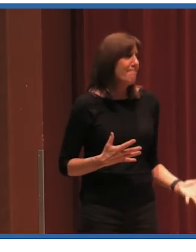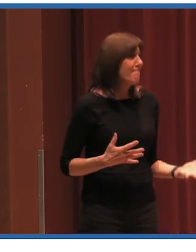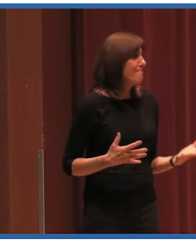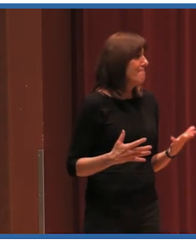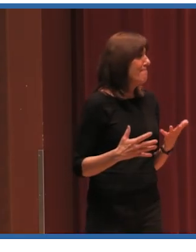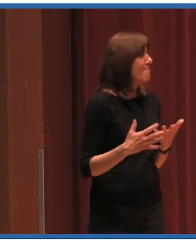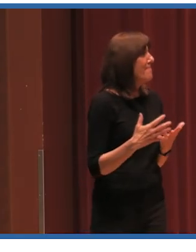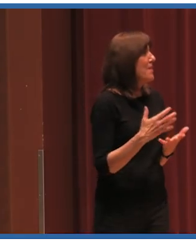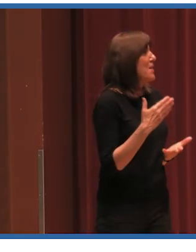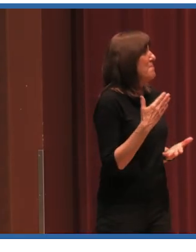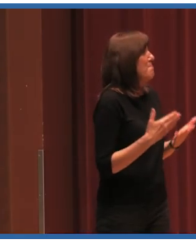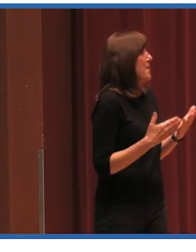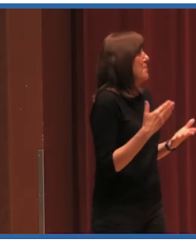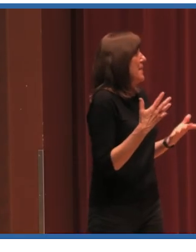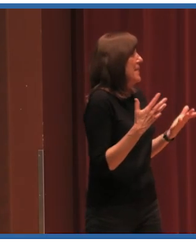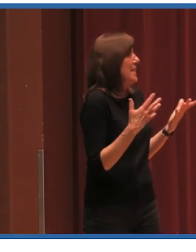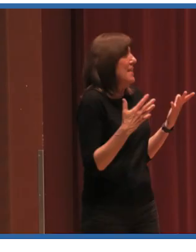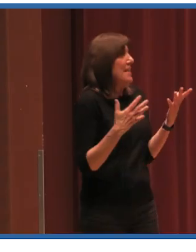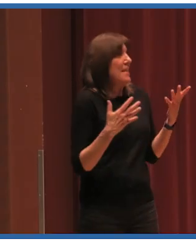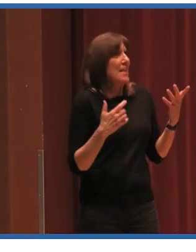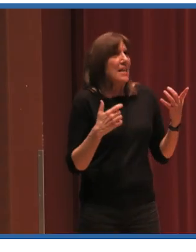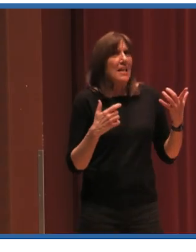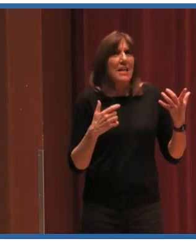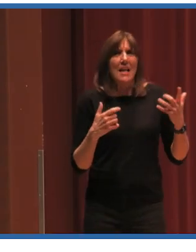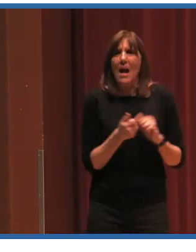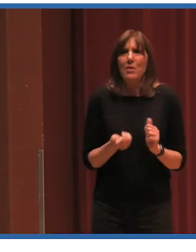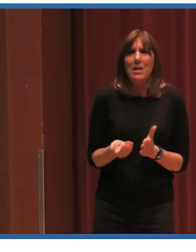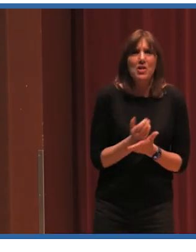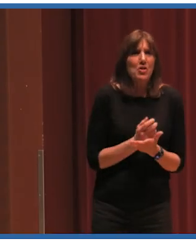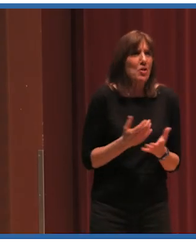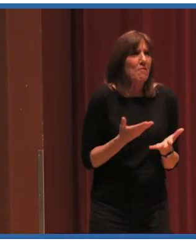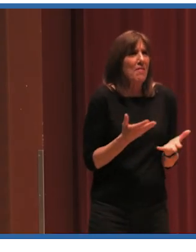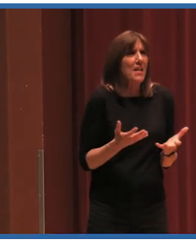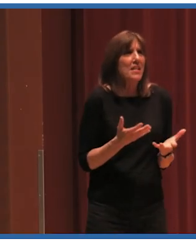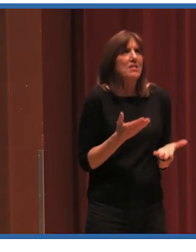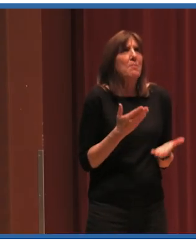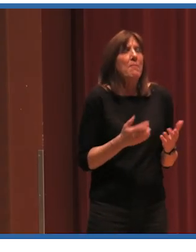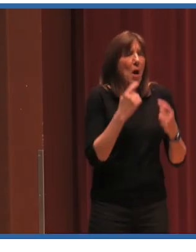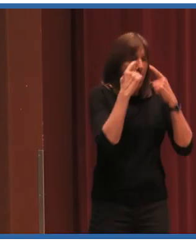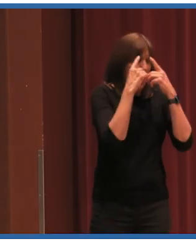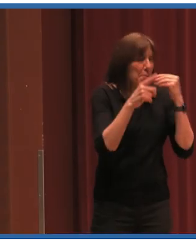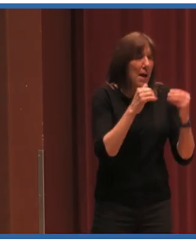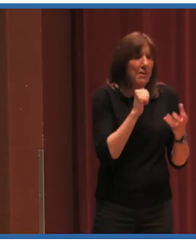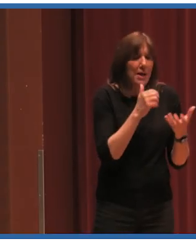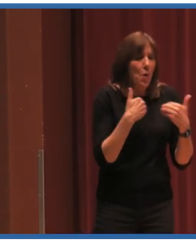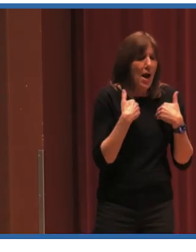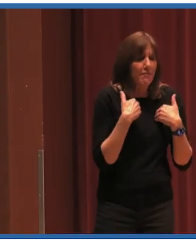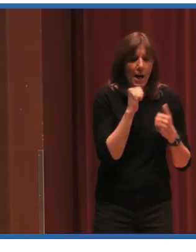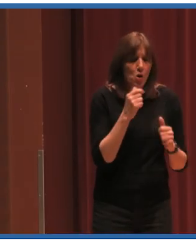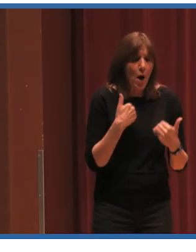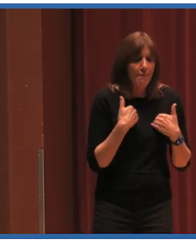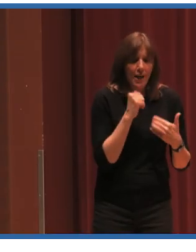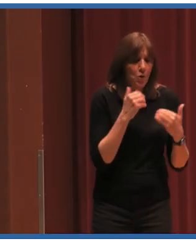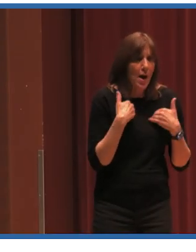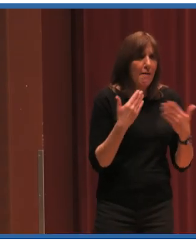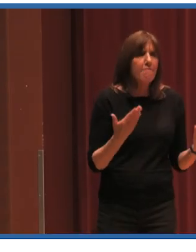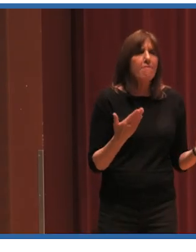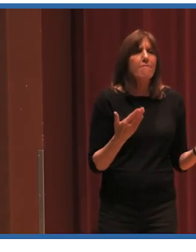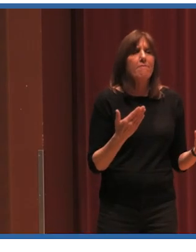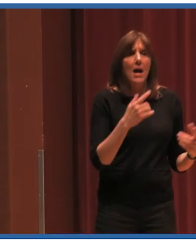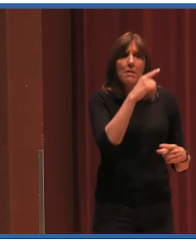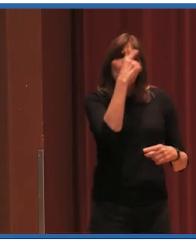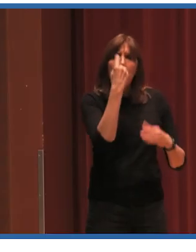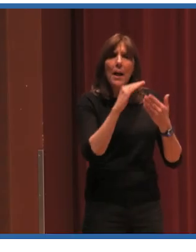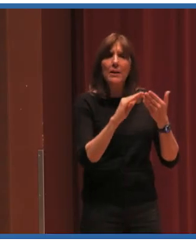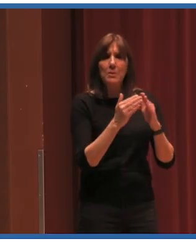And so maybe I'm not even going to let you know that I have it. If I don't address it, I don't really have it. So I think for the Black community, what